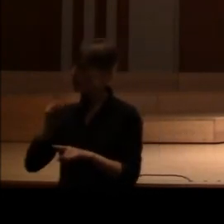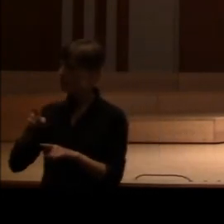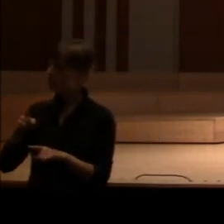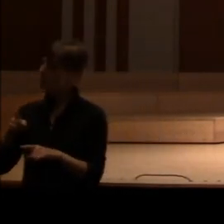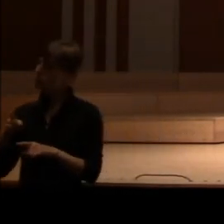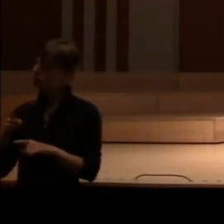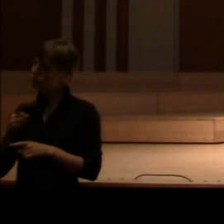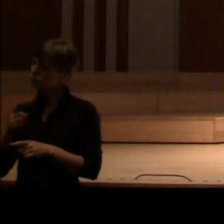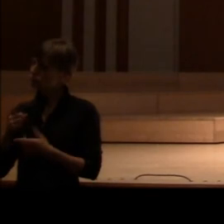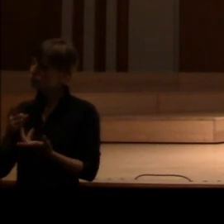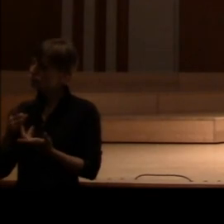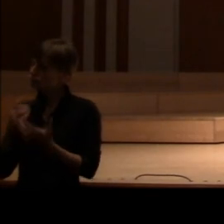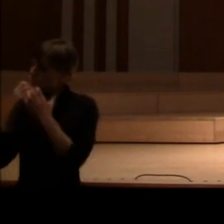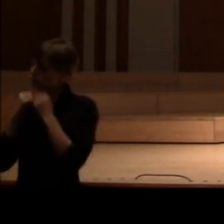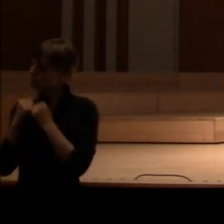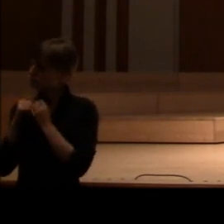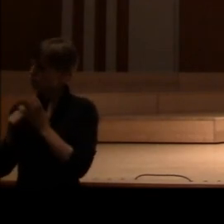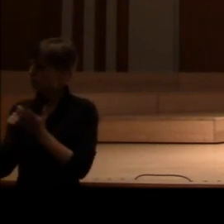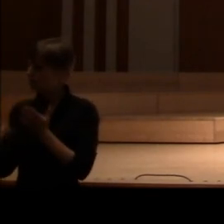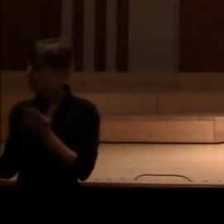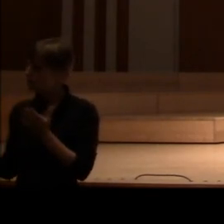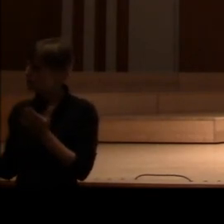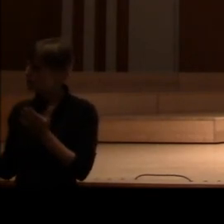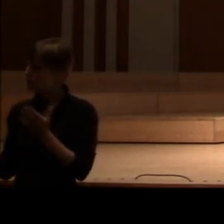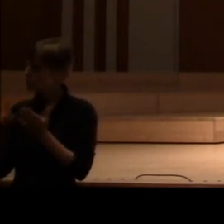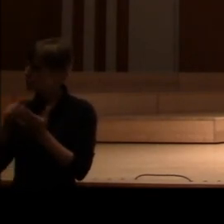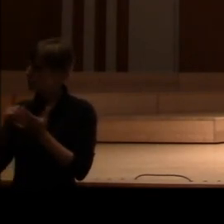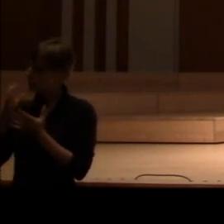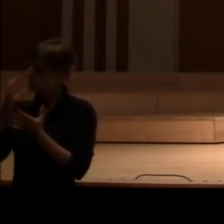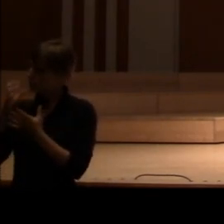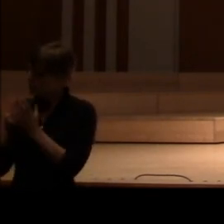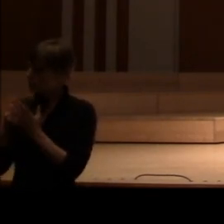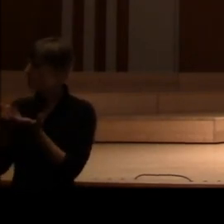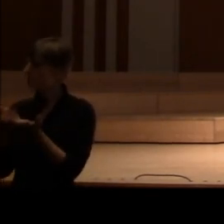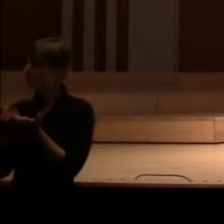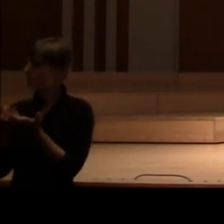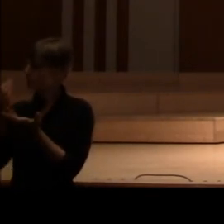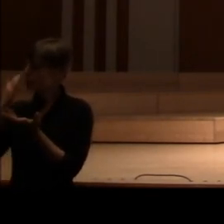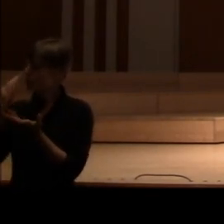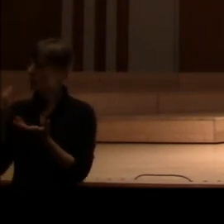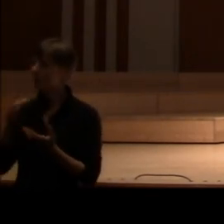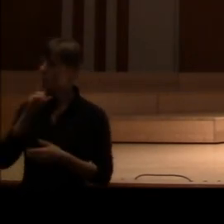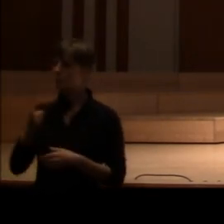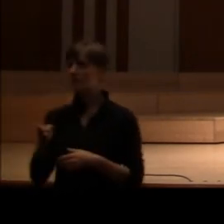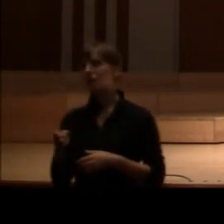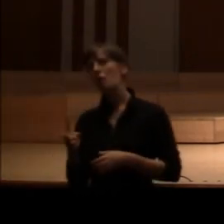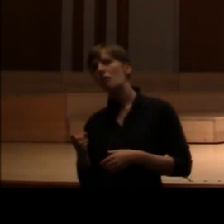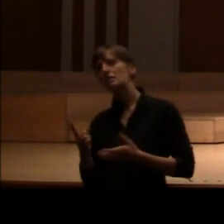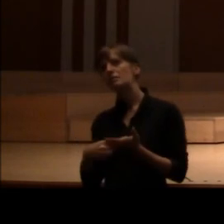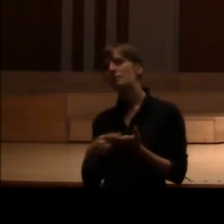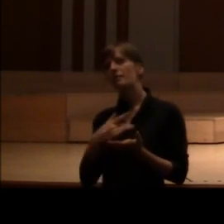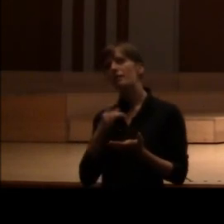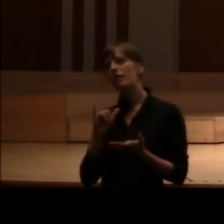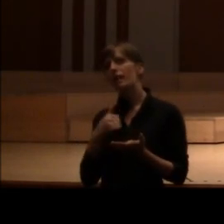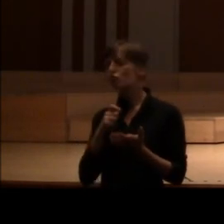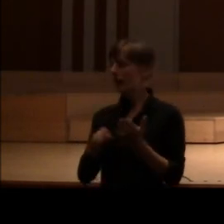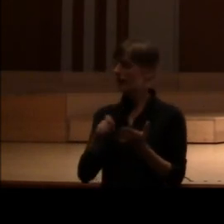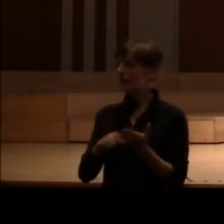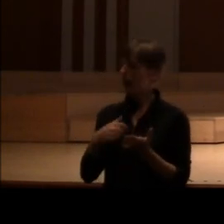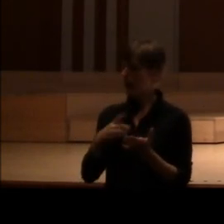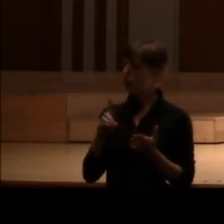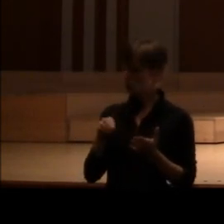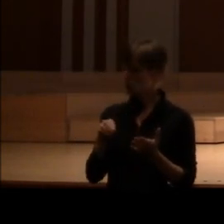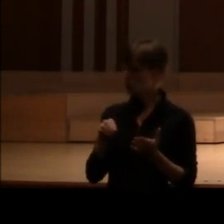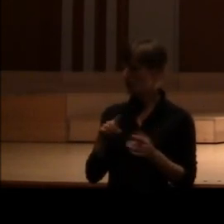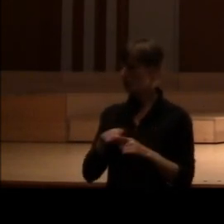about writing. And I think that that's one issue, is that a lot of times students feel like writing is something I do, but it's not something I am. It's